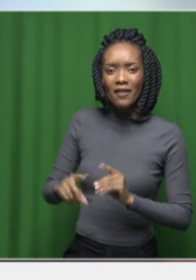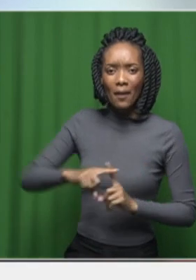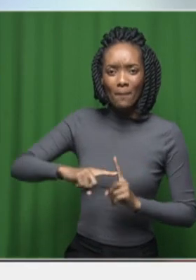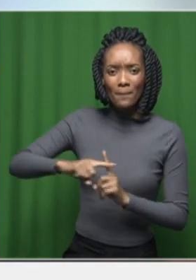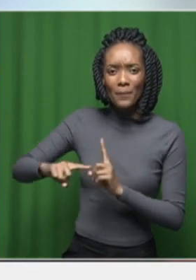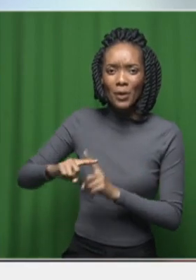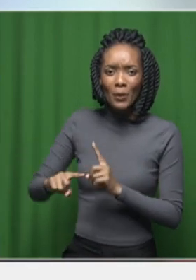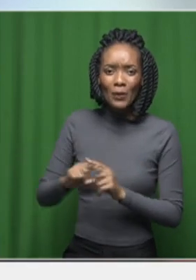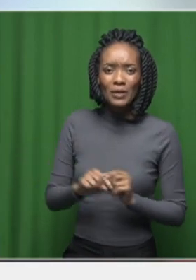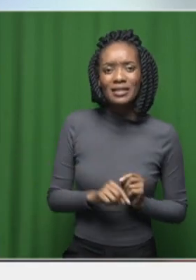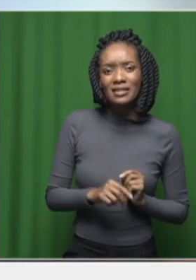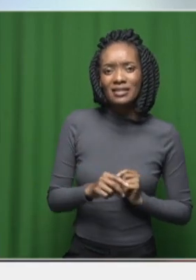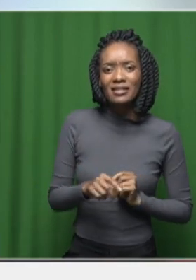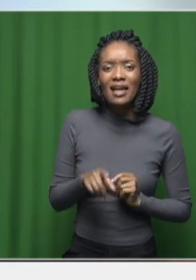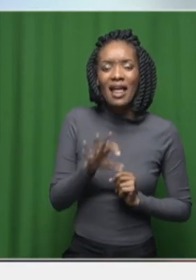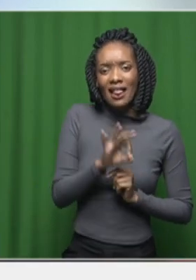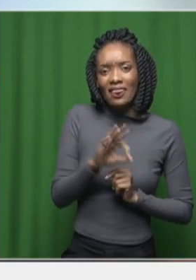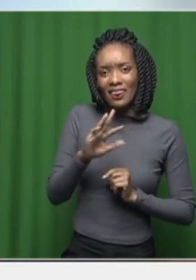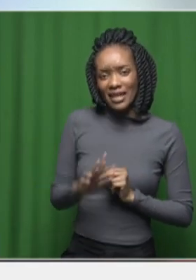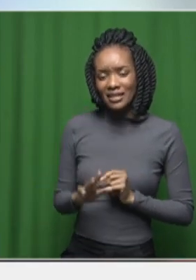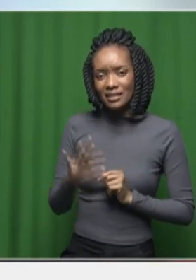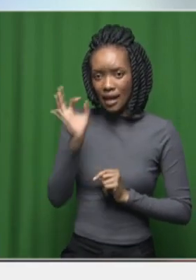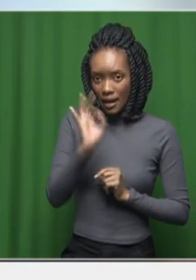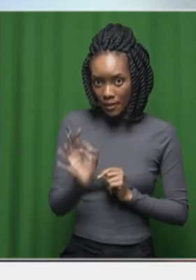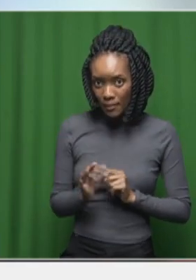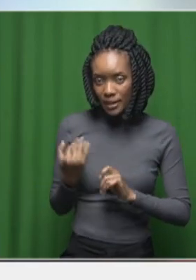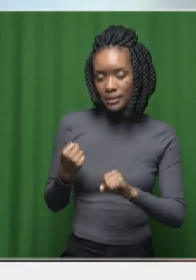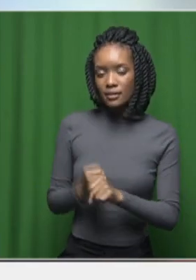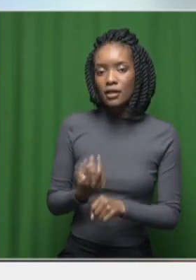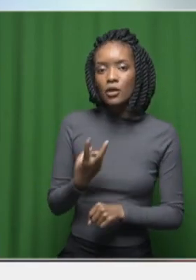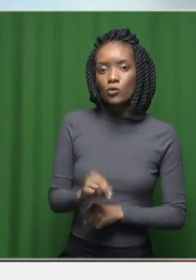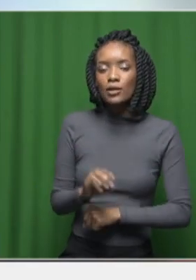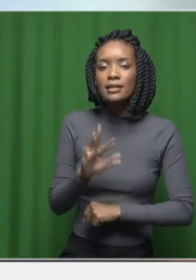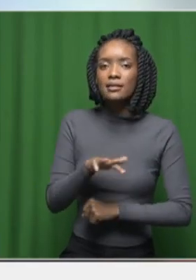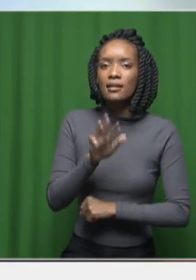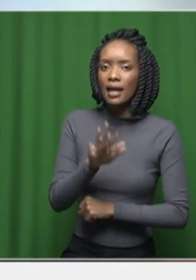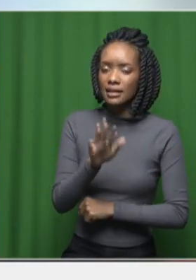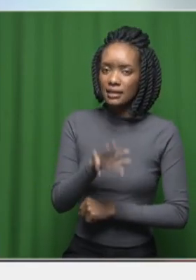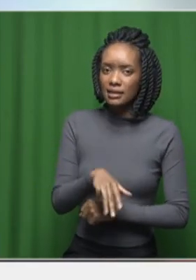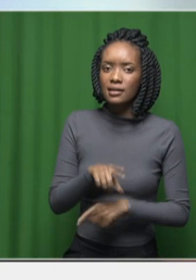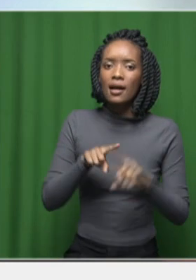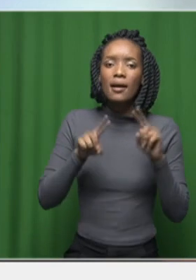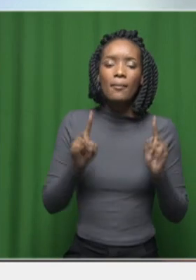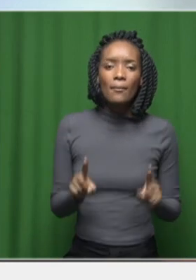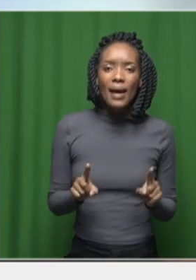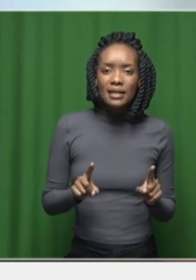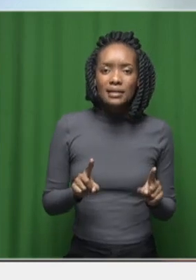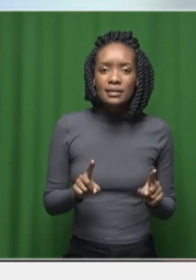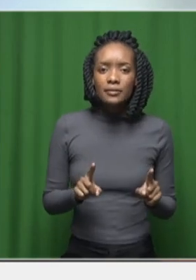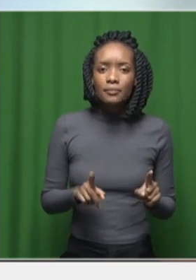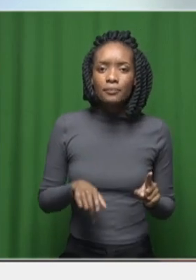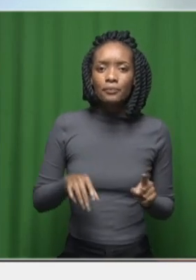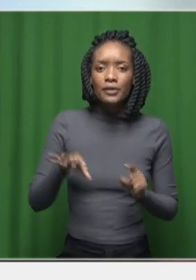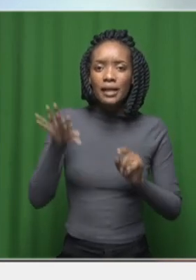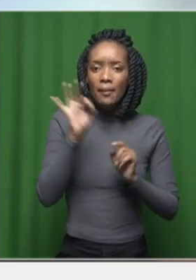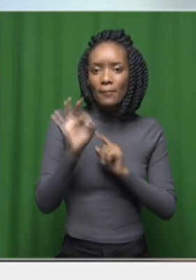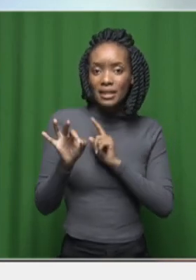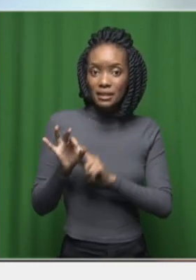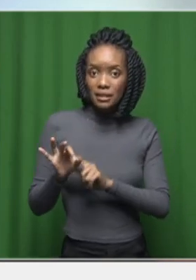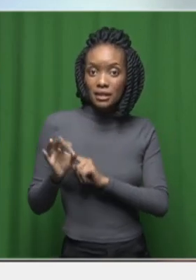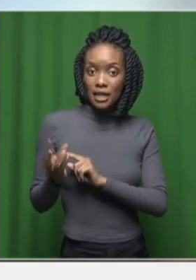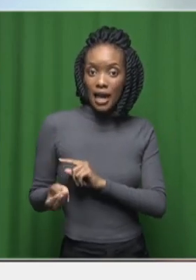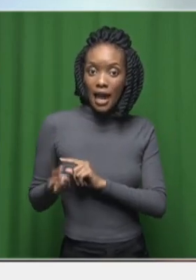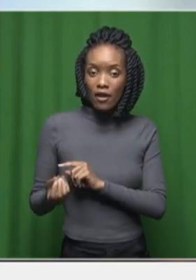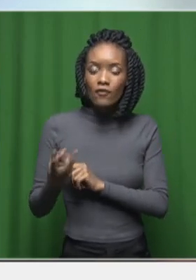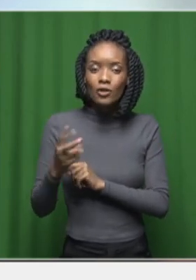at 39% in 2019. However, if we look at the percentage positivity